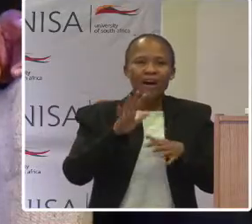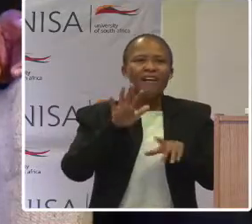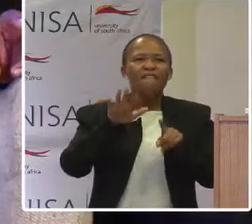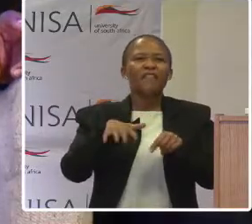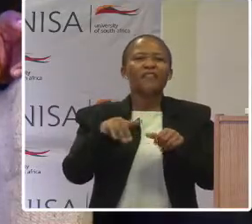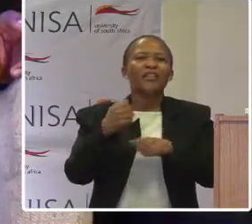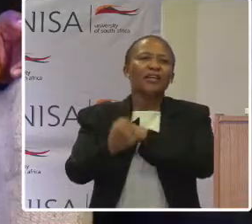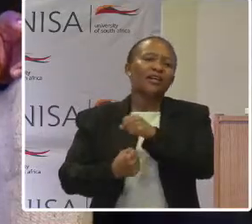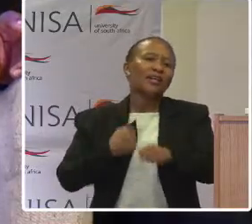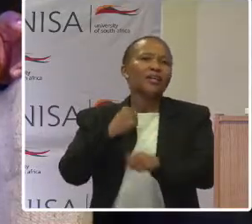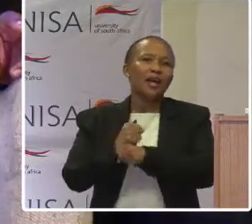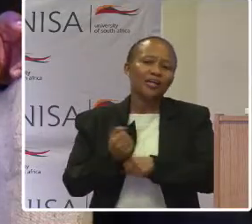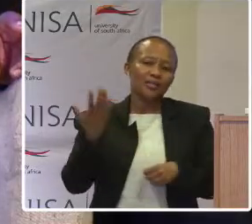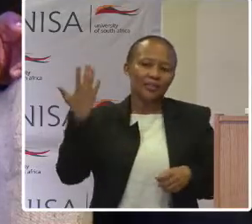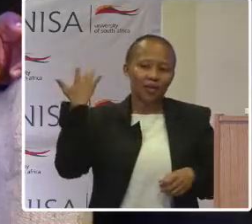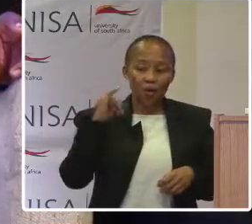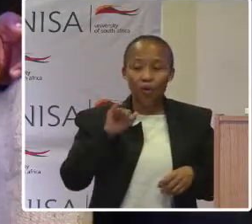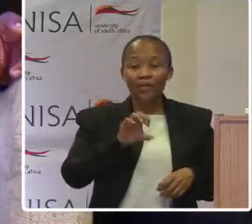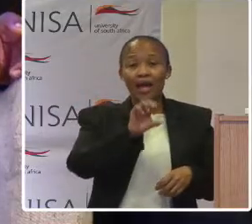SA Express.